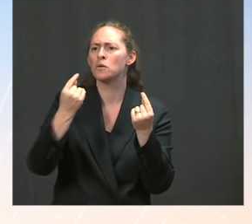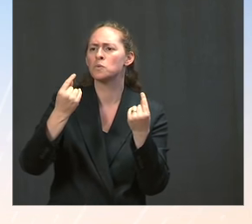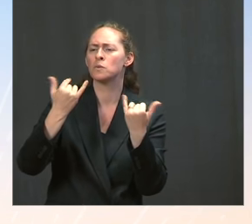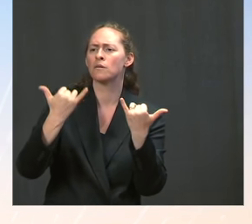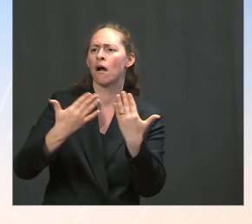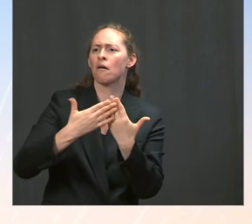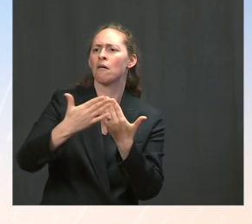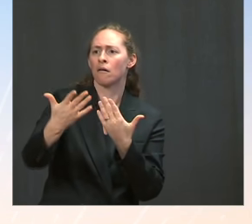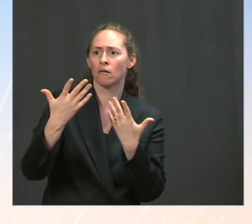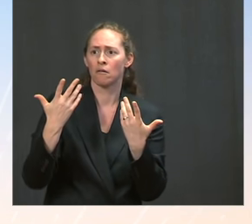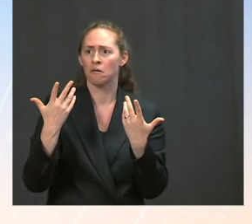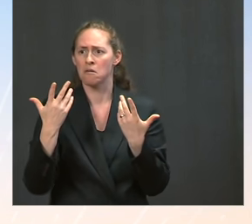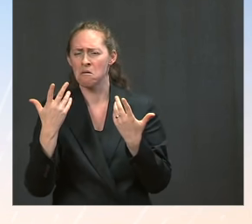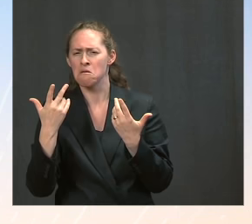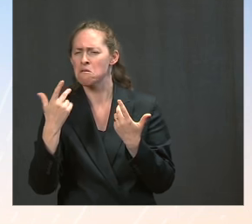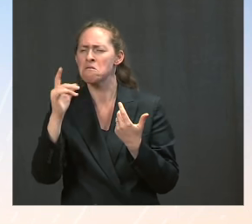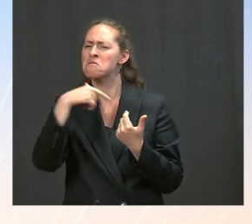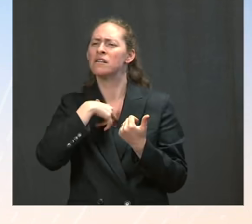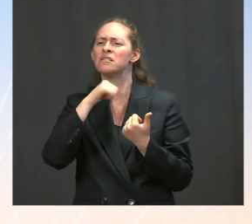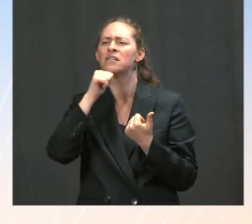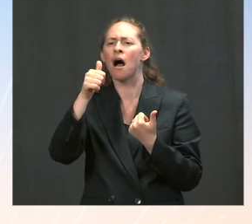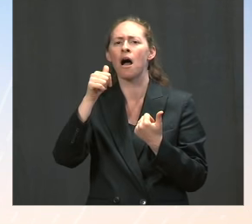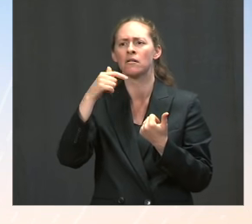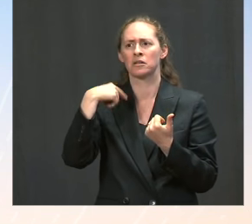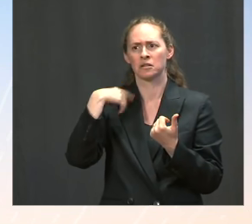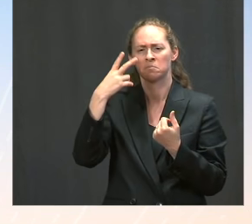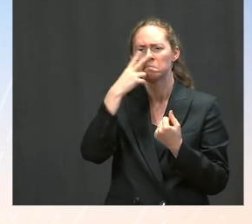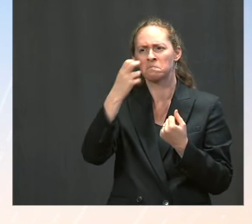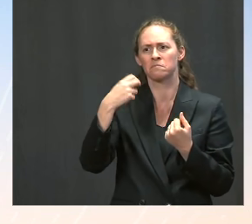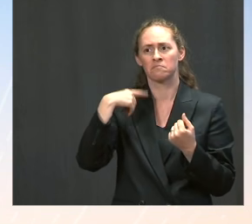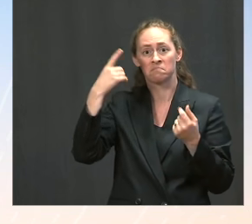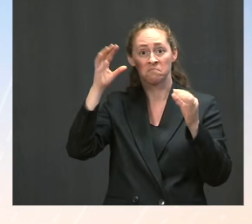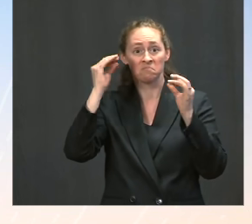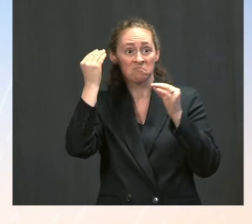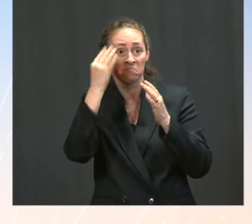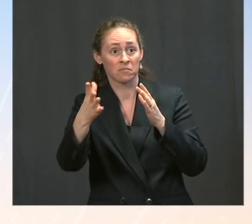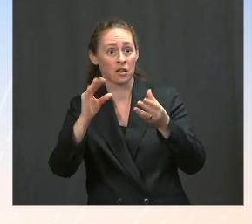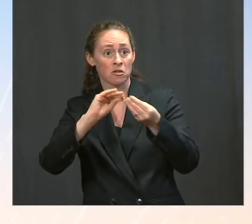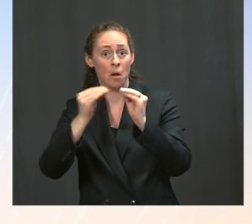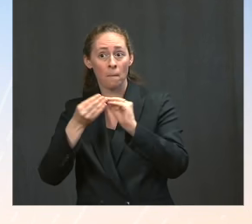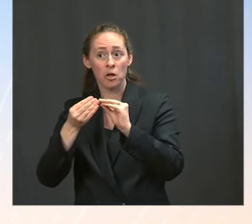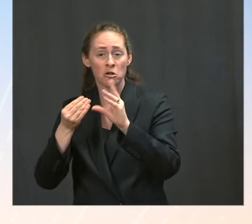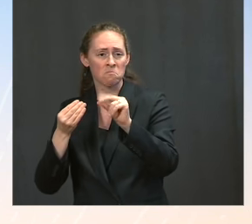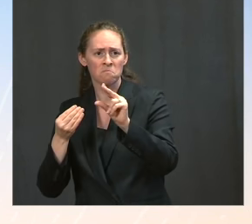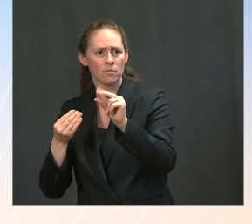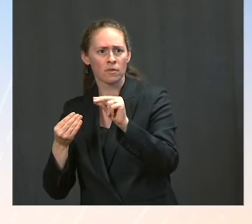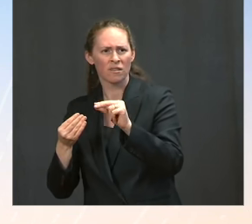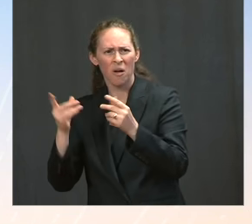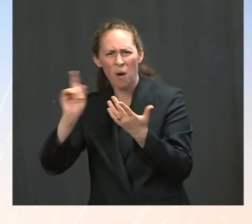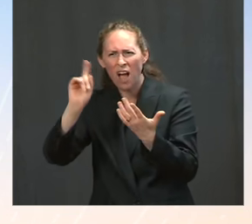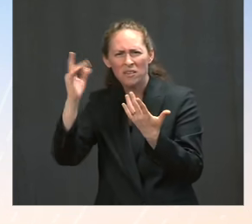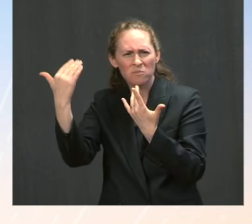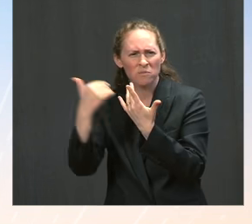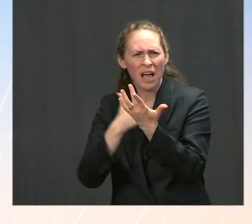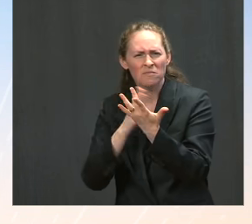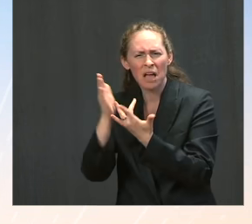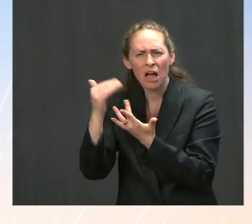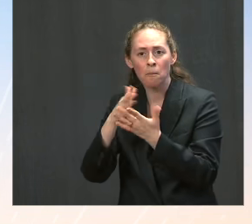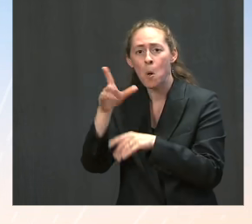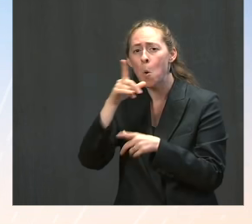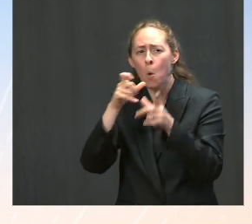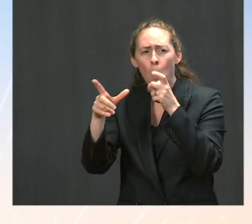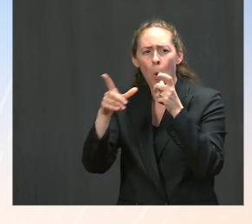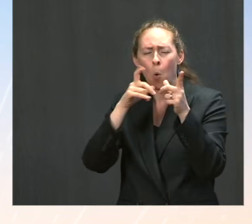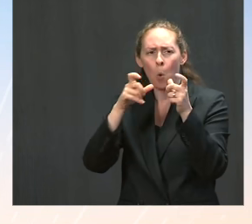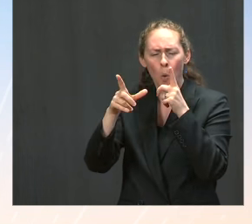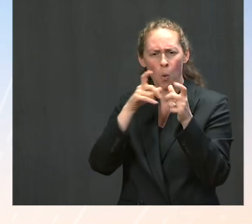that we're going to be providing numbers of breakthrough cases. No. Really? That's not transparency to give us a number, not the names, but a number of these